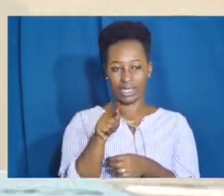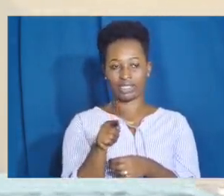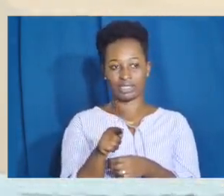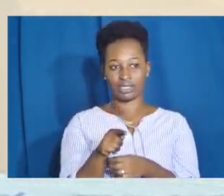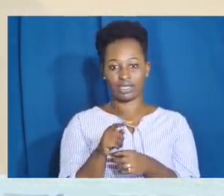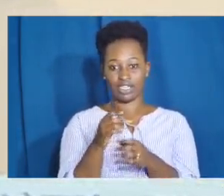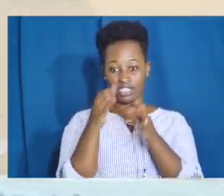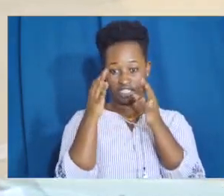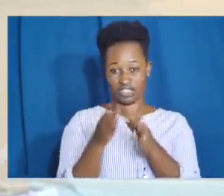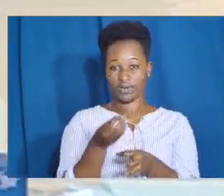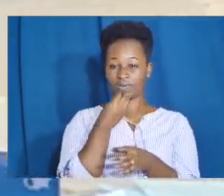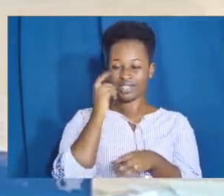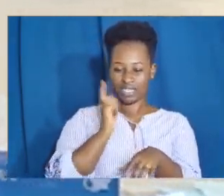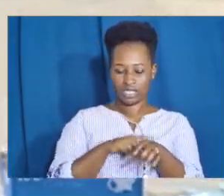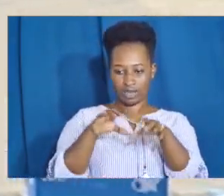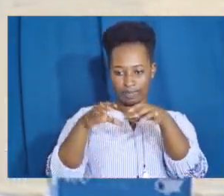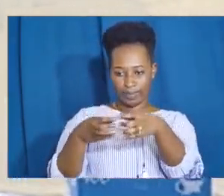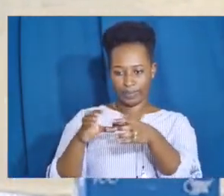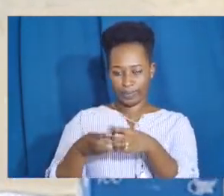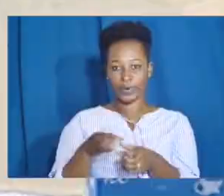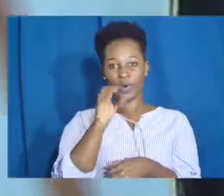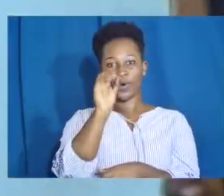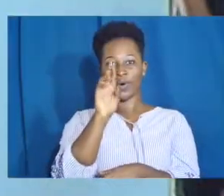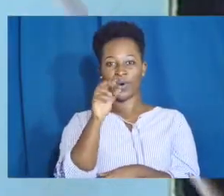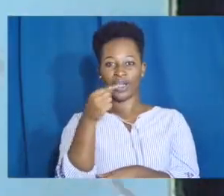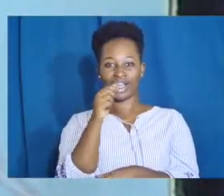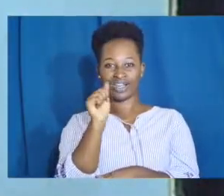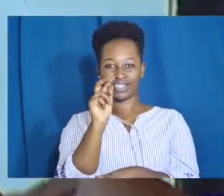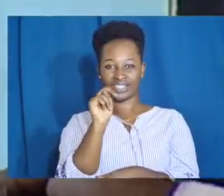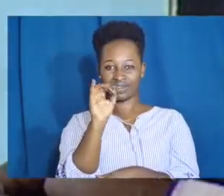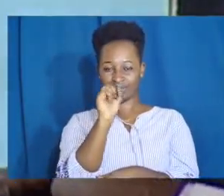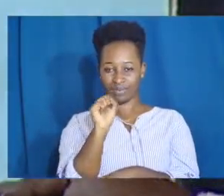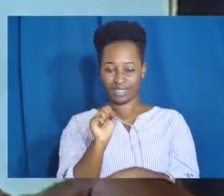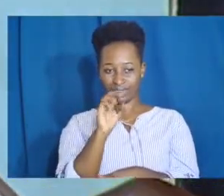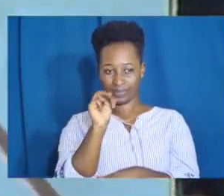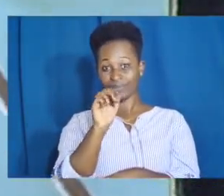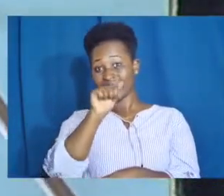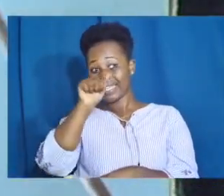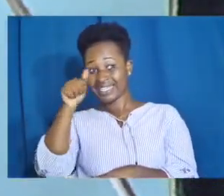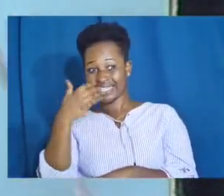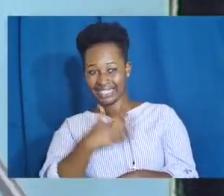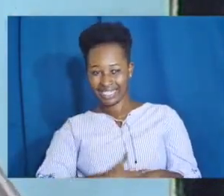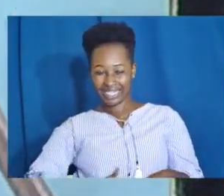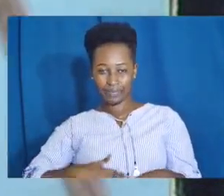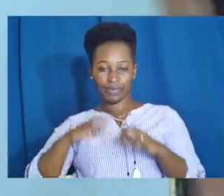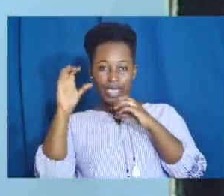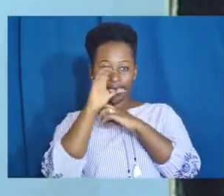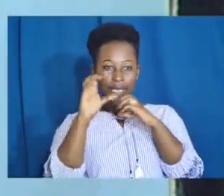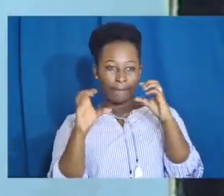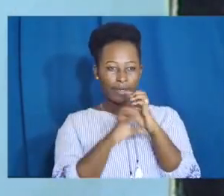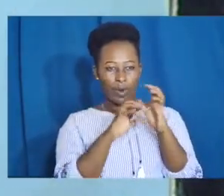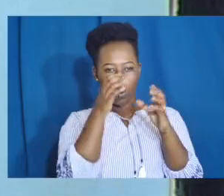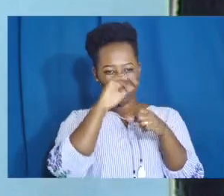nutrition when we are classifying organisms. Another factor is the chemical constituents of cells, or